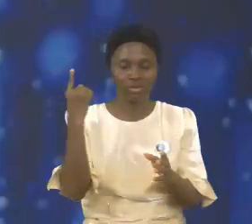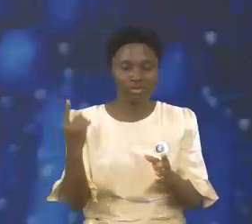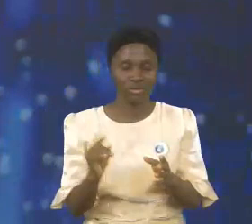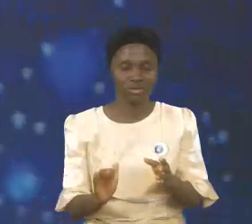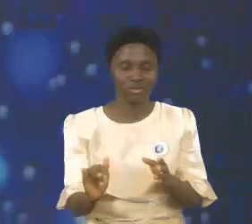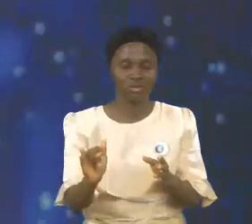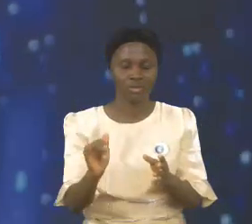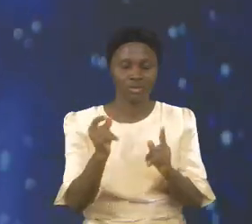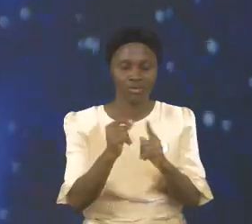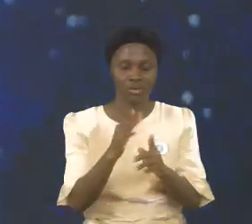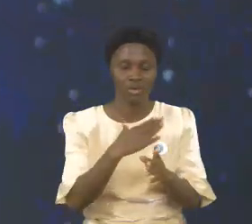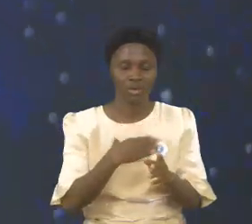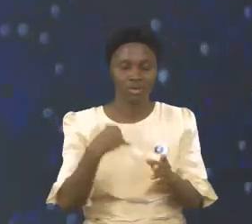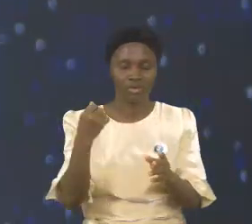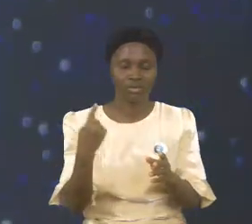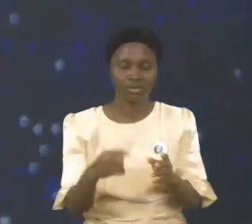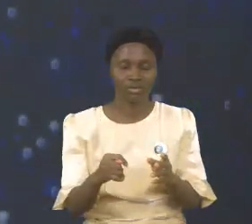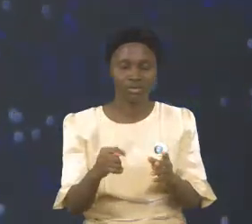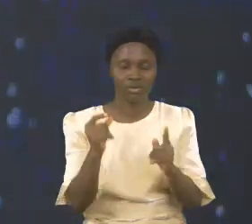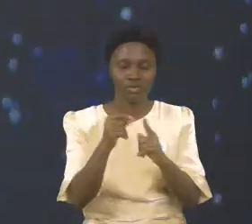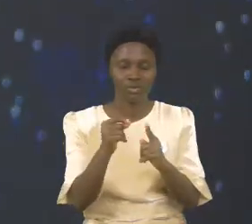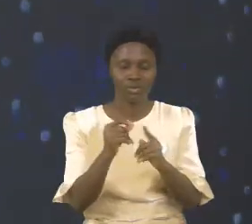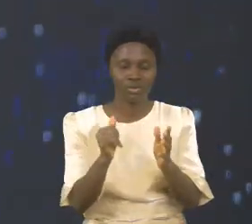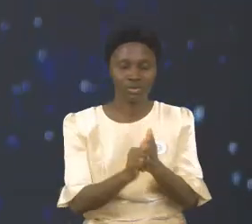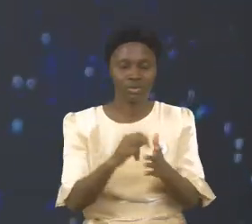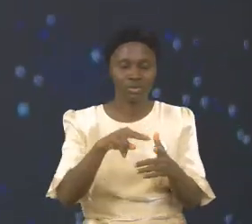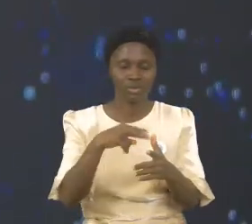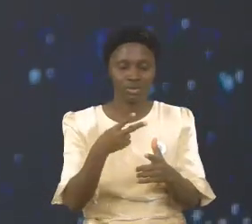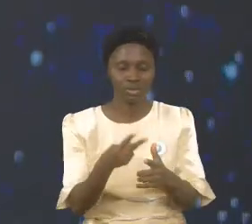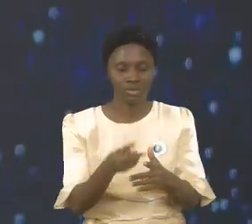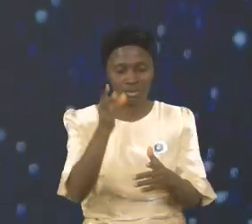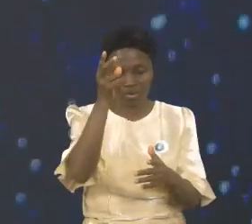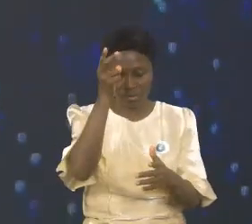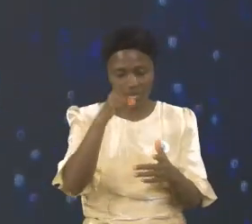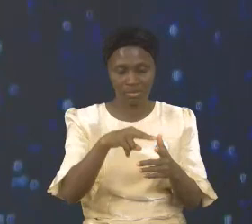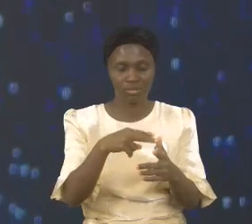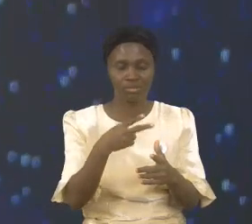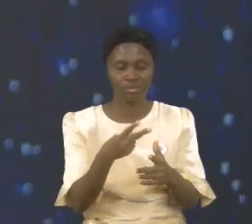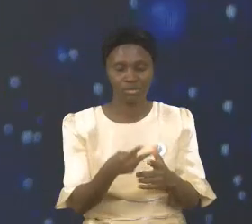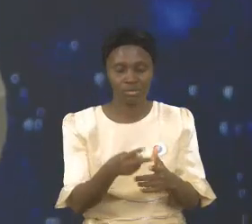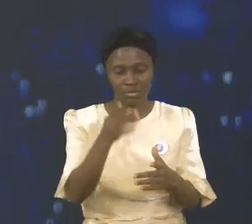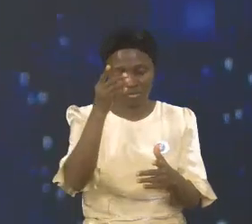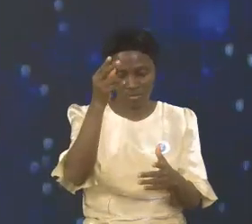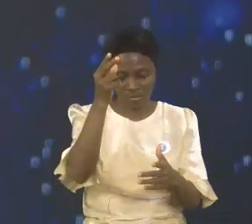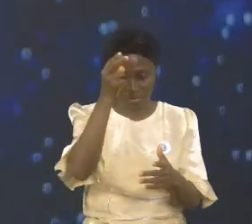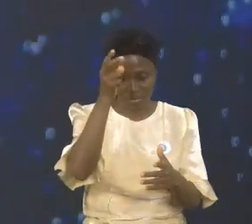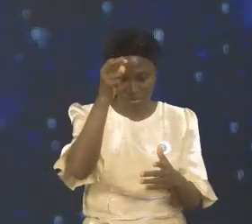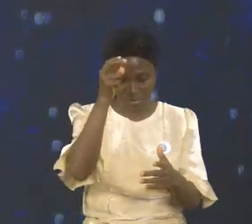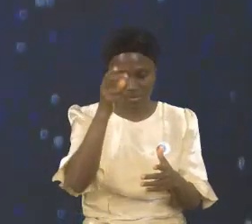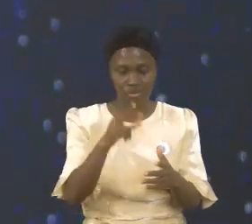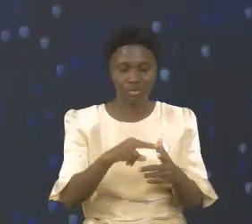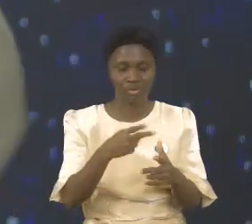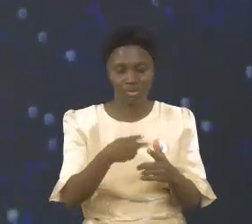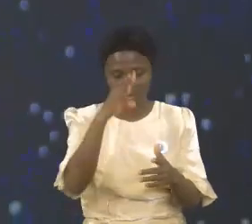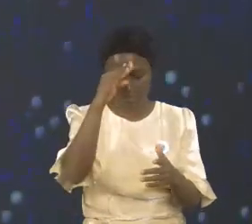and the word that neither Satan, nor demon, nor man can